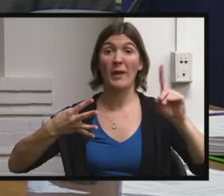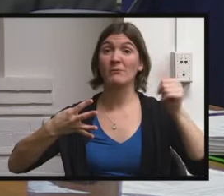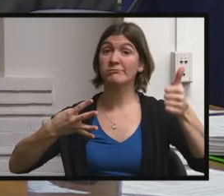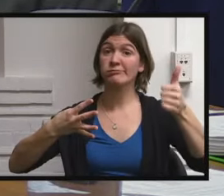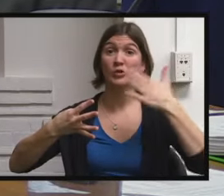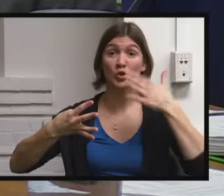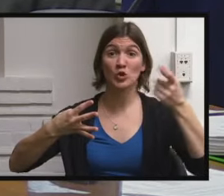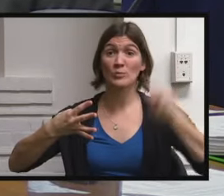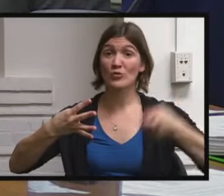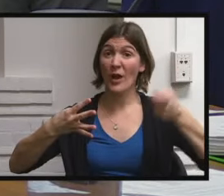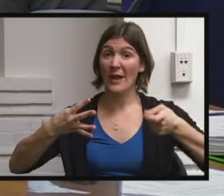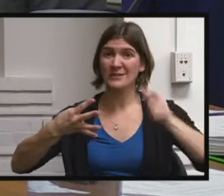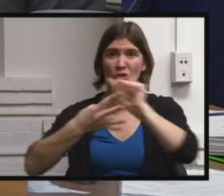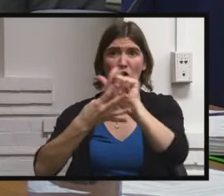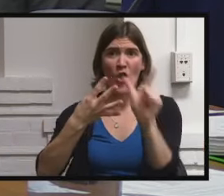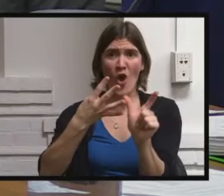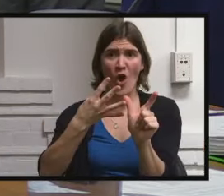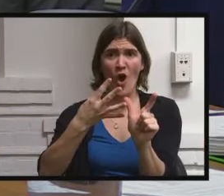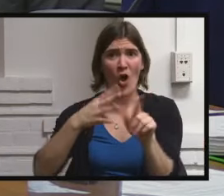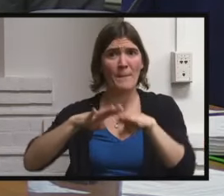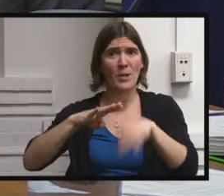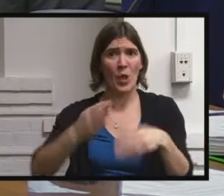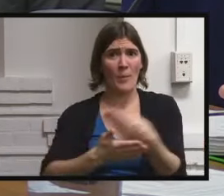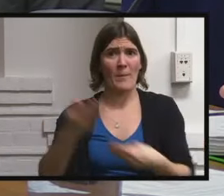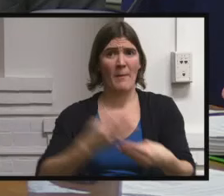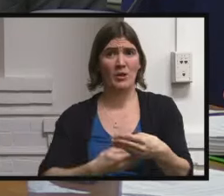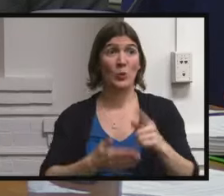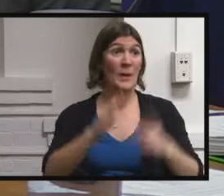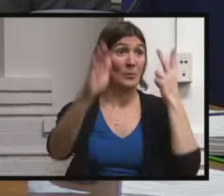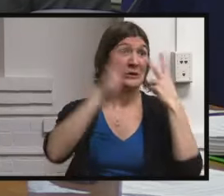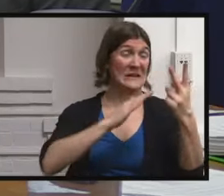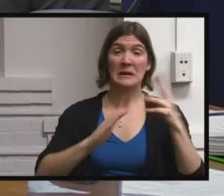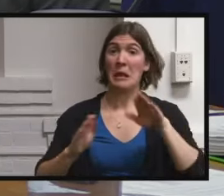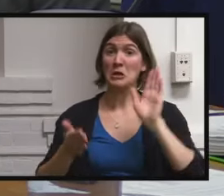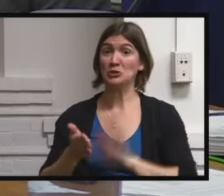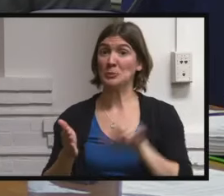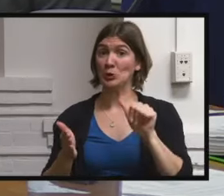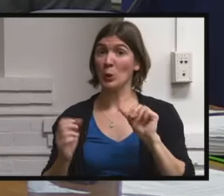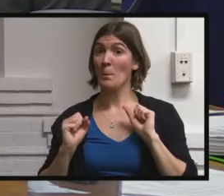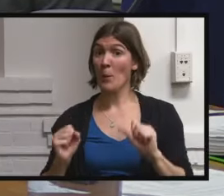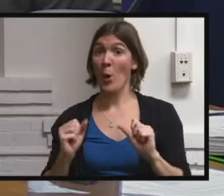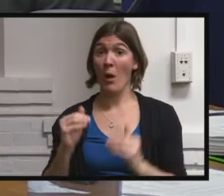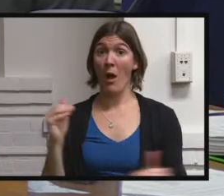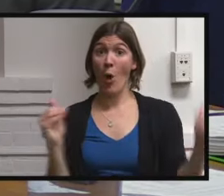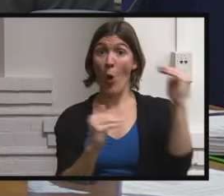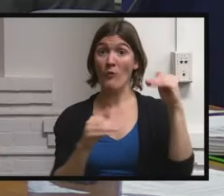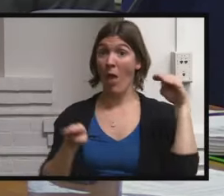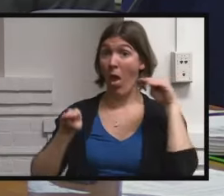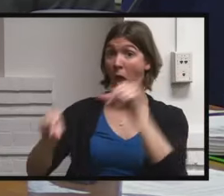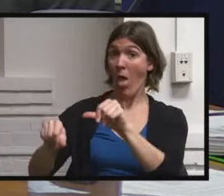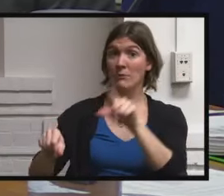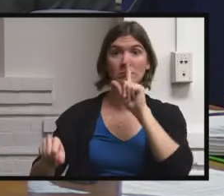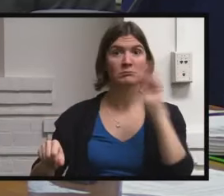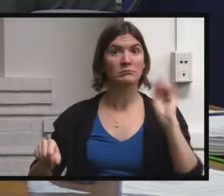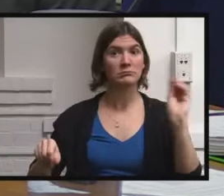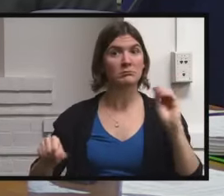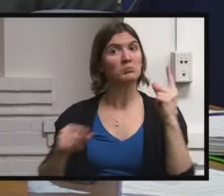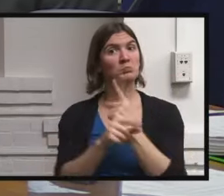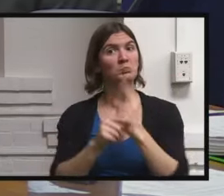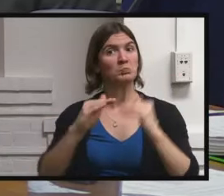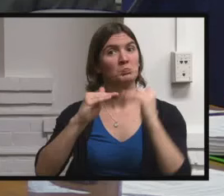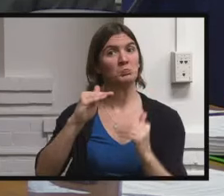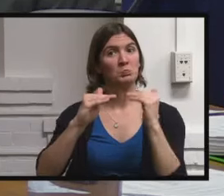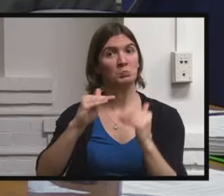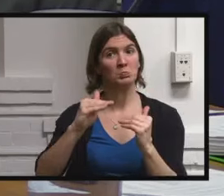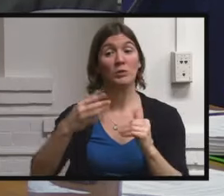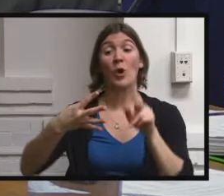vehicles, all of which come in below our budgeted amount, so there isn't any case where there would be any supplemental funds required. But two